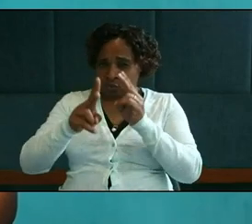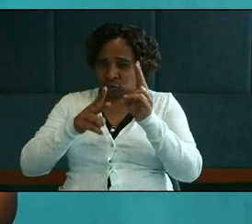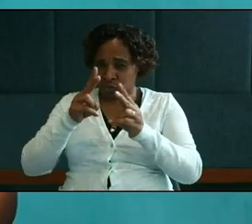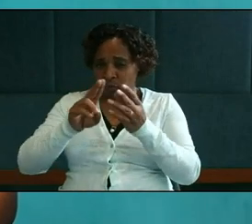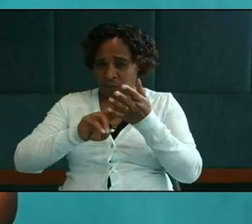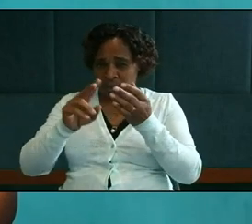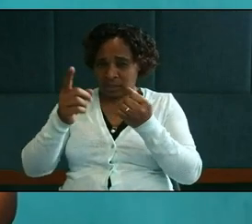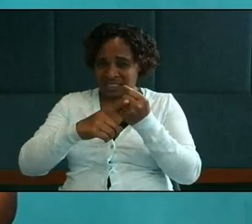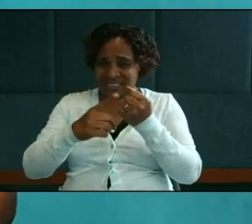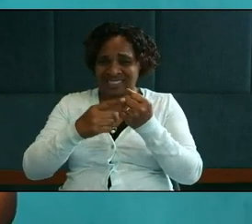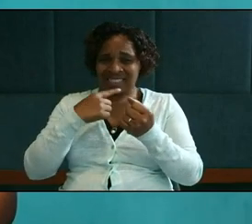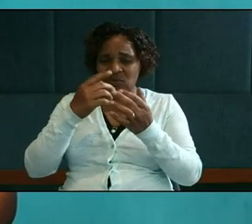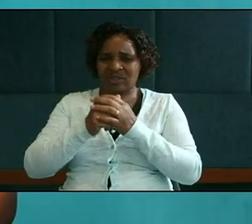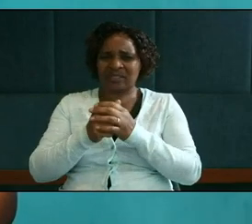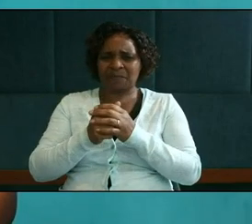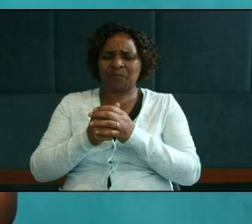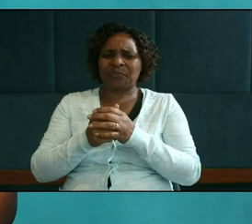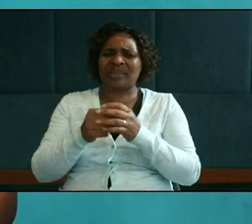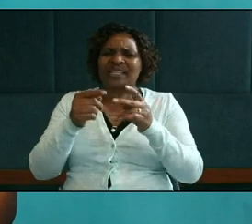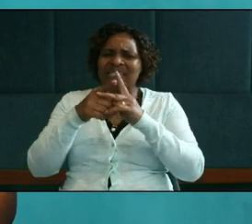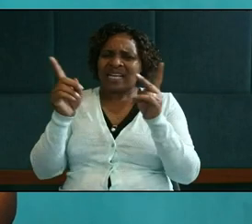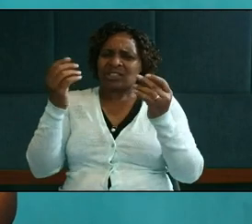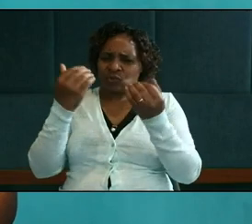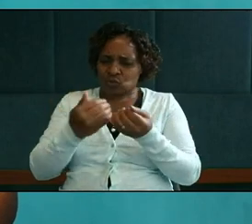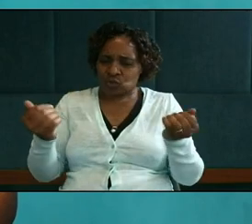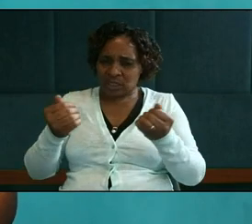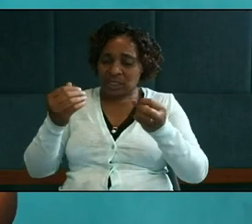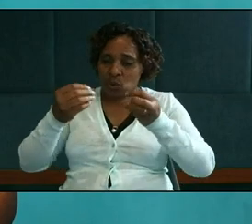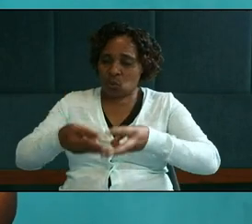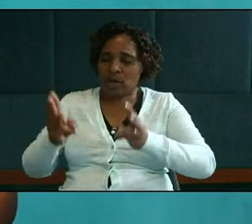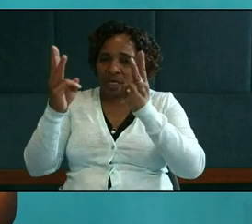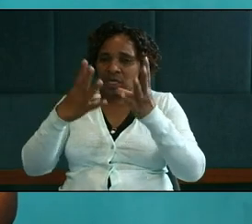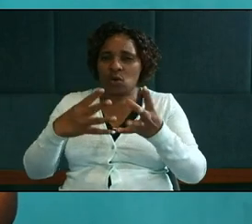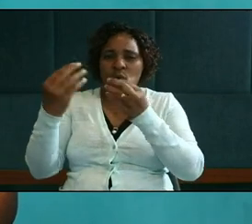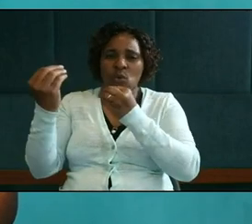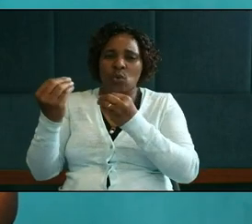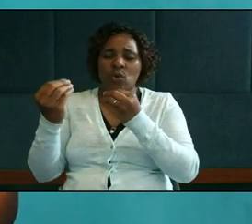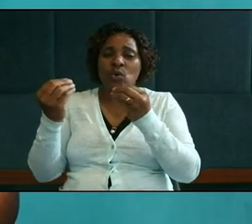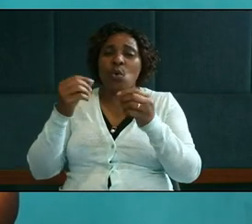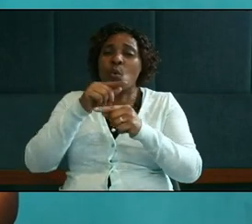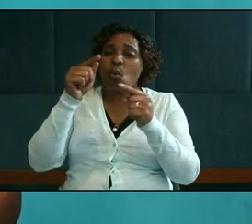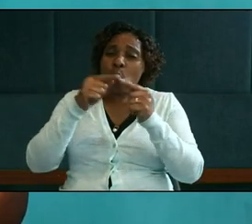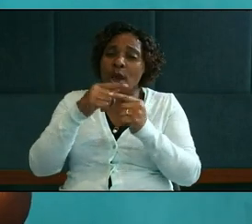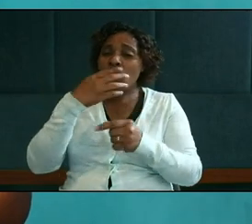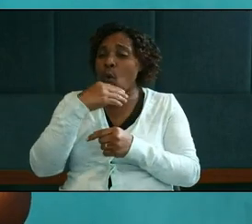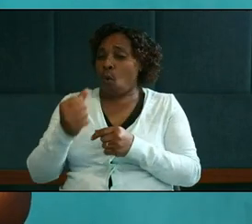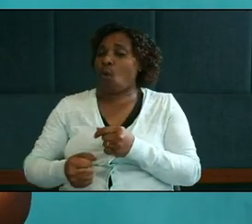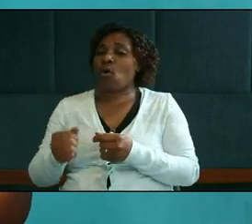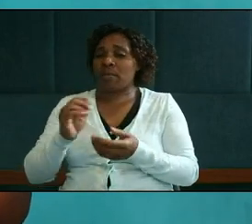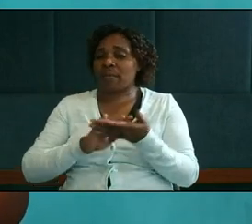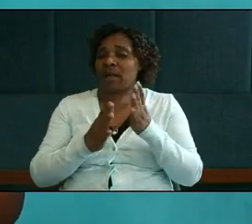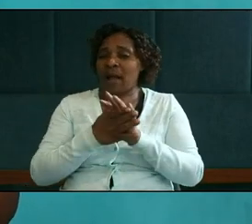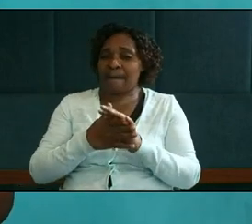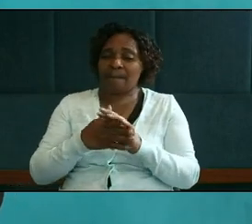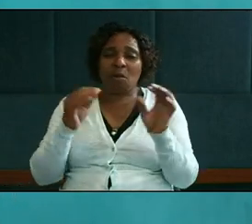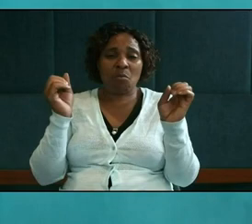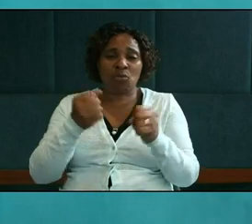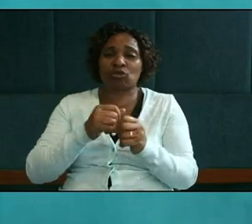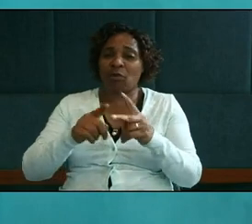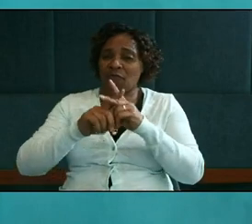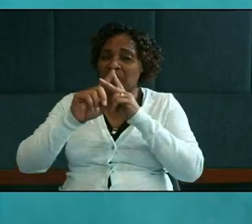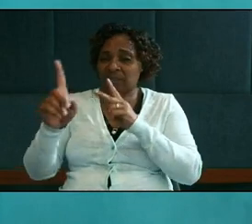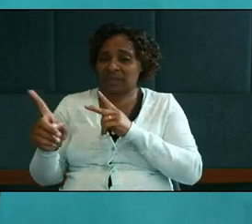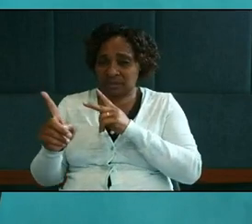and it says, start children off in the way they should go, and even when they are all old, they will not turn from